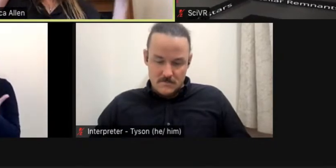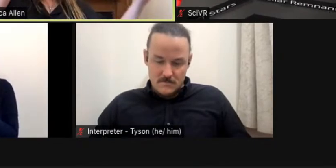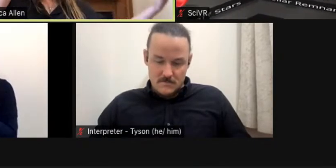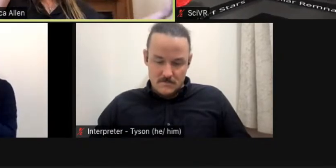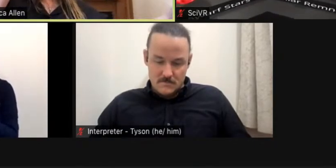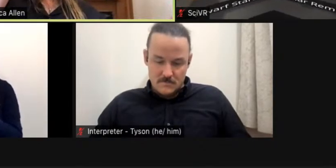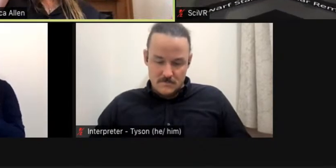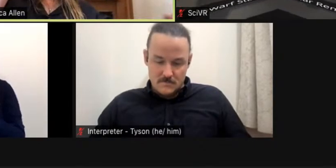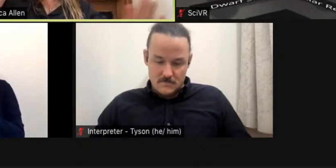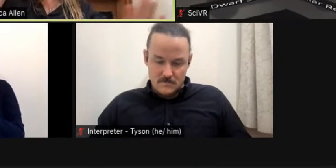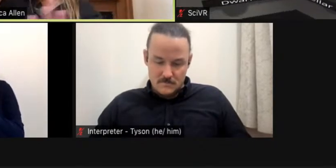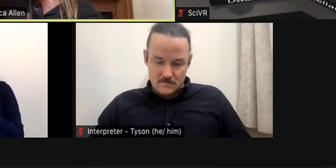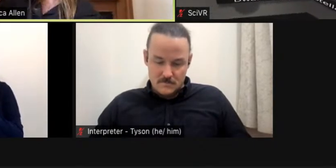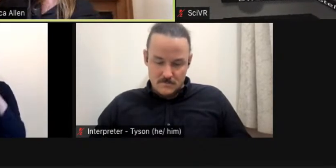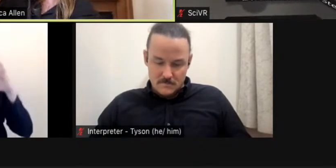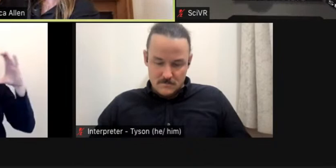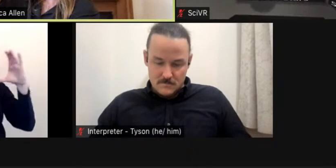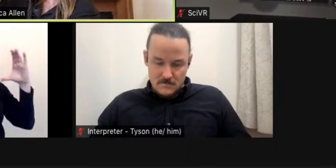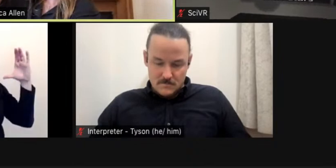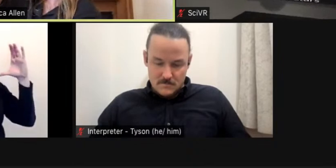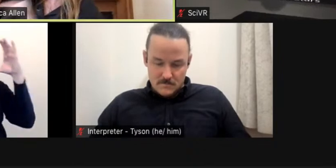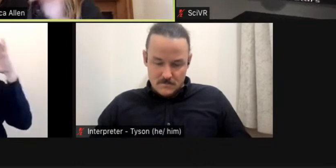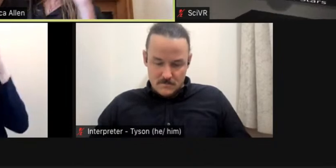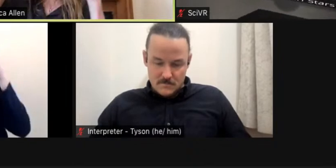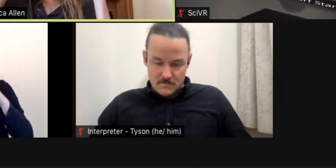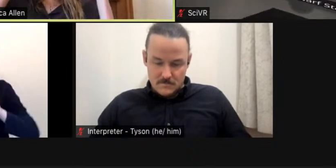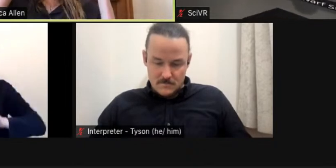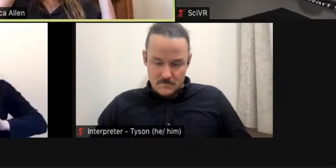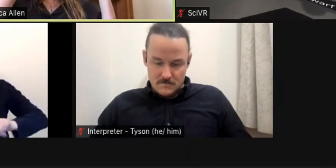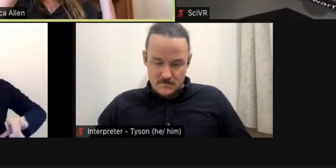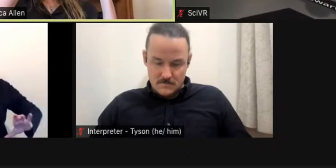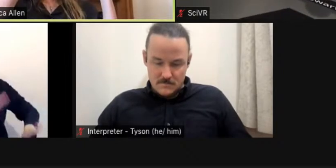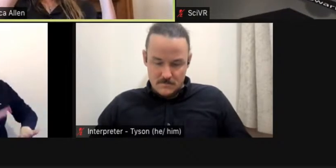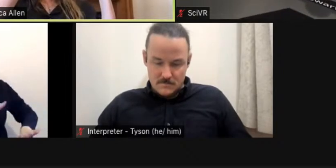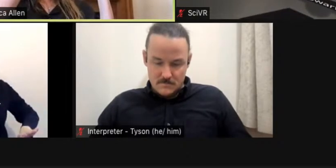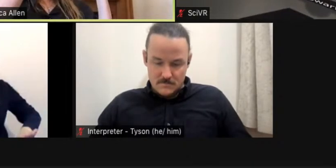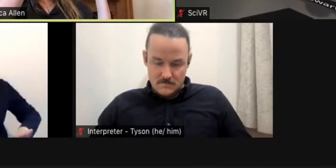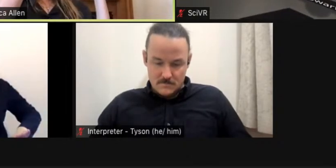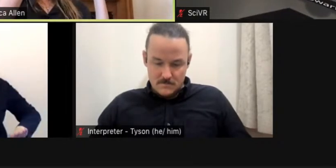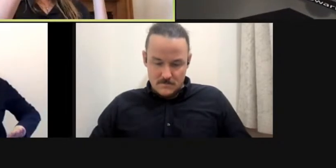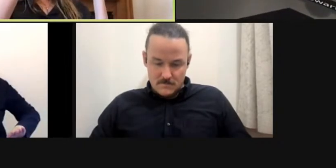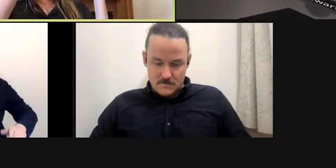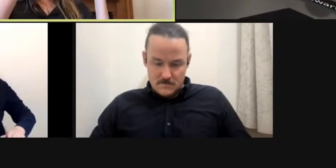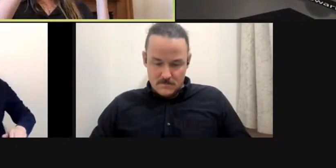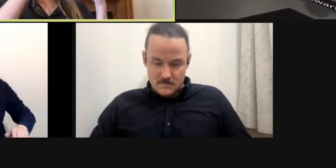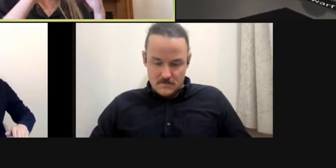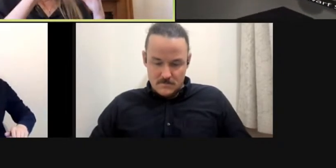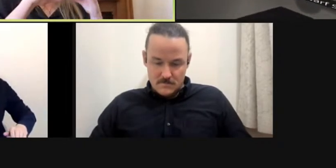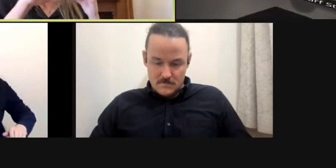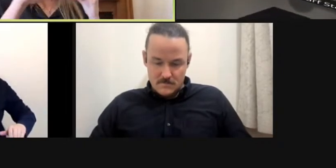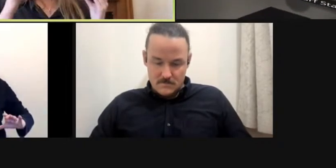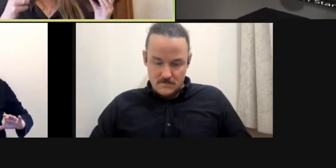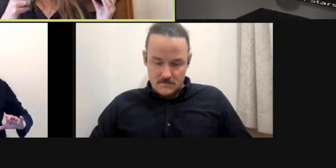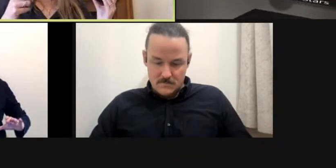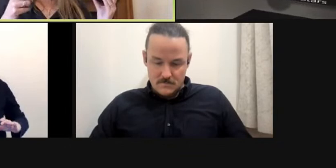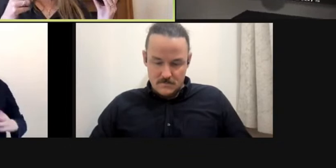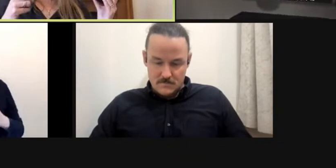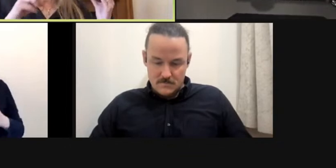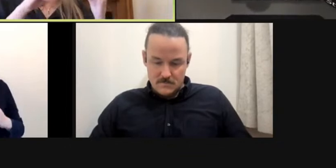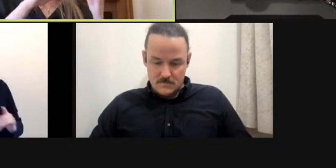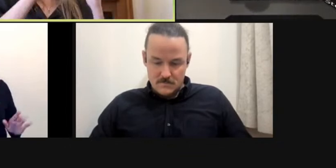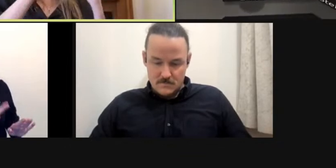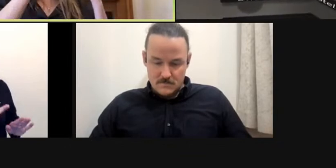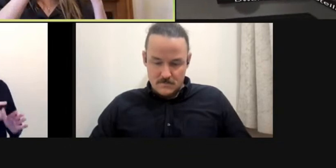front of you a whole console that you can look at. And so you're going to see three main objects.